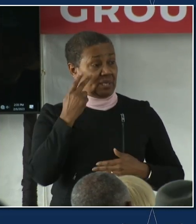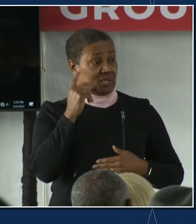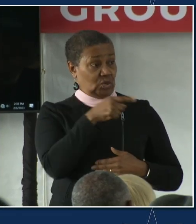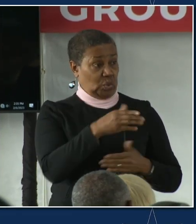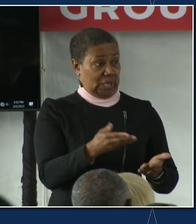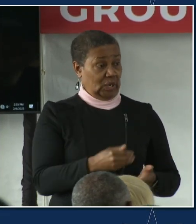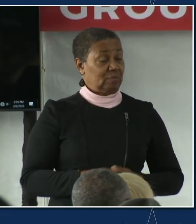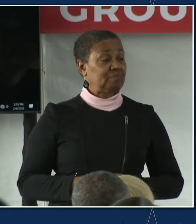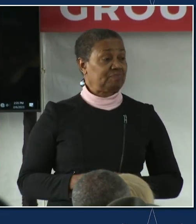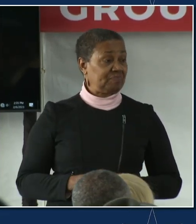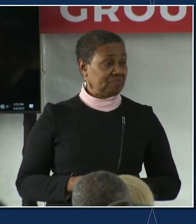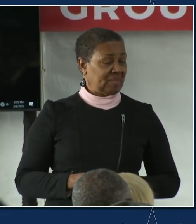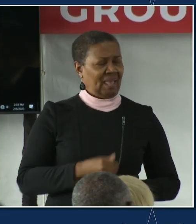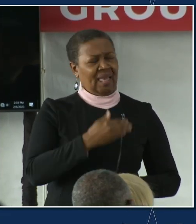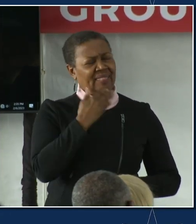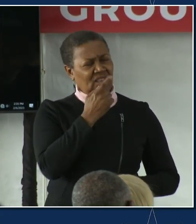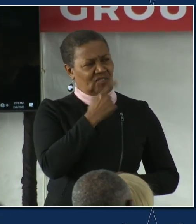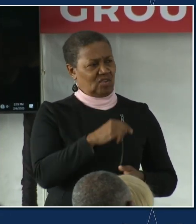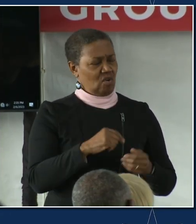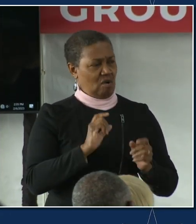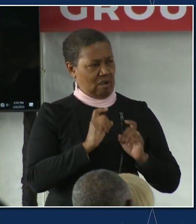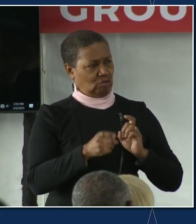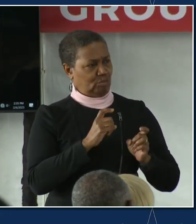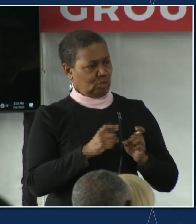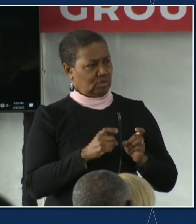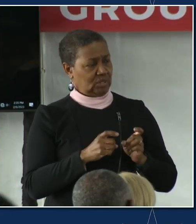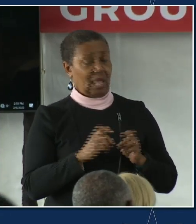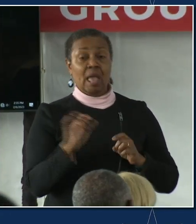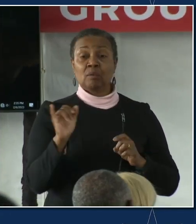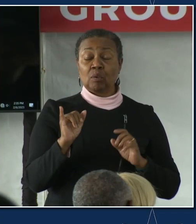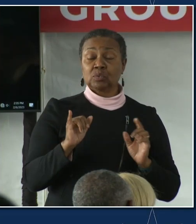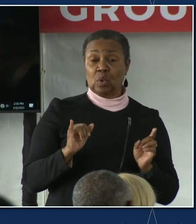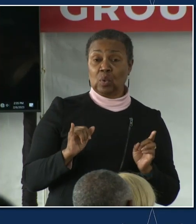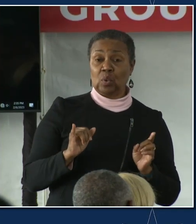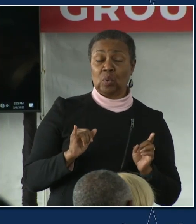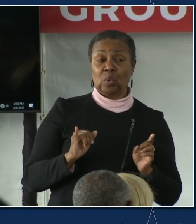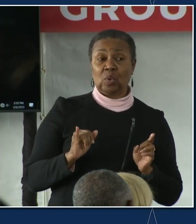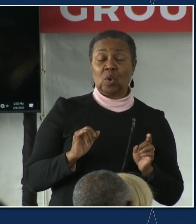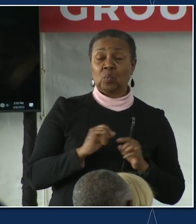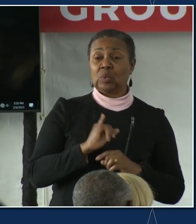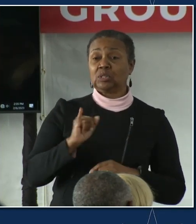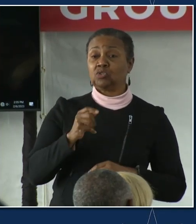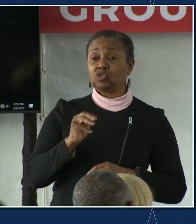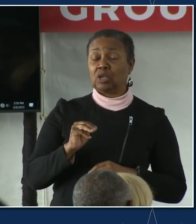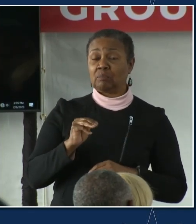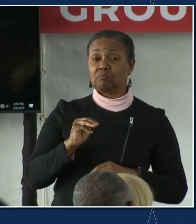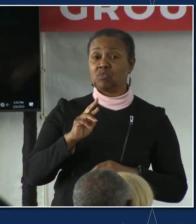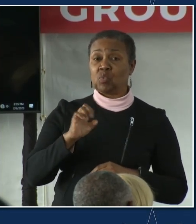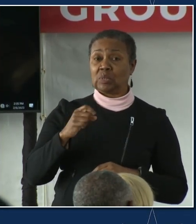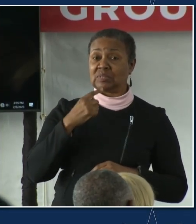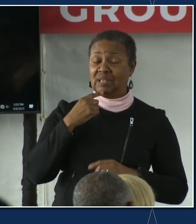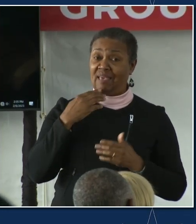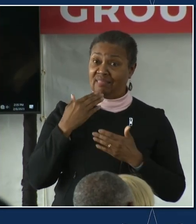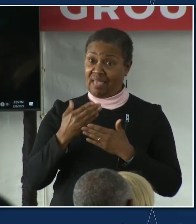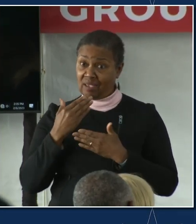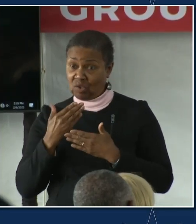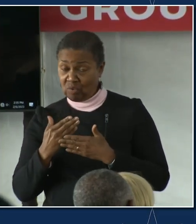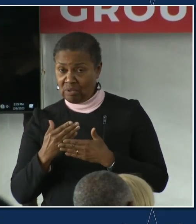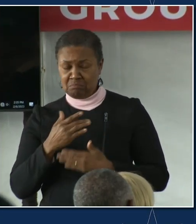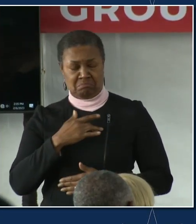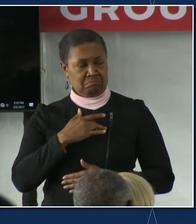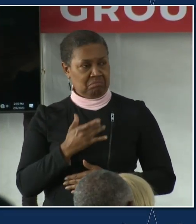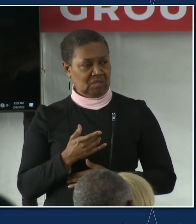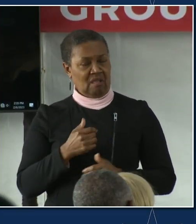here. And thank you for your contributions. And by the way, you know, when Jim Reynolds gives a lot of thanks and everything, he